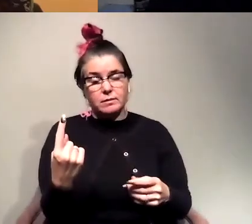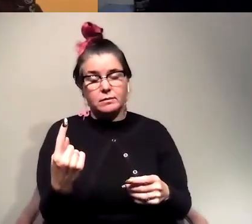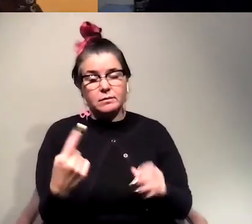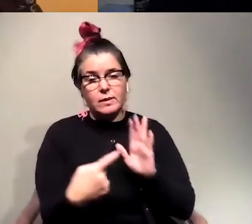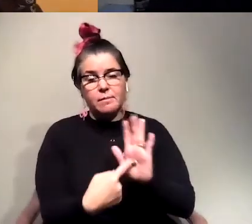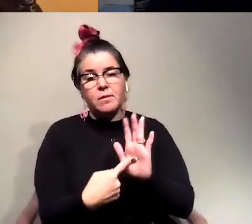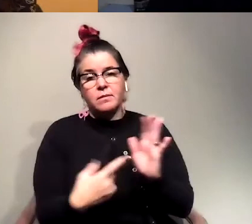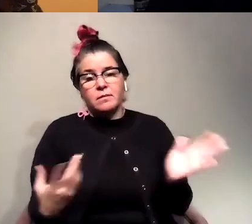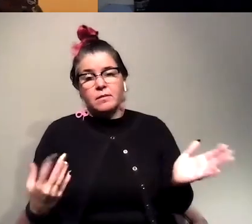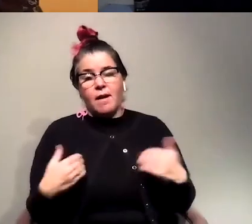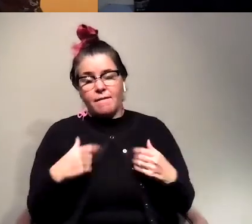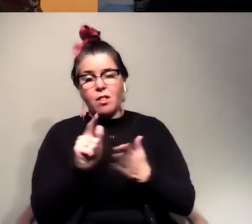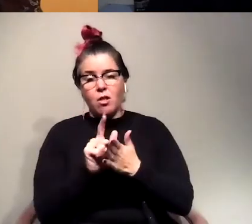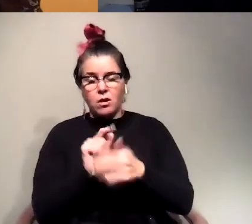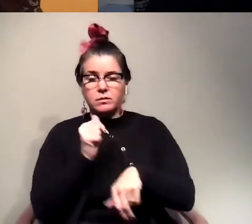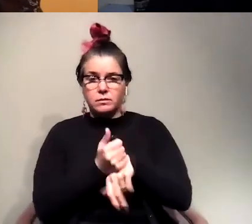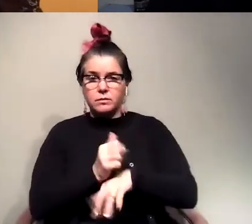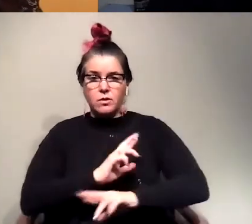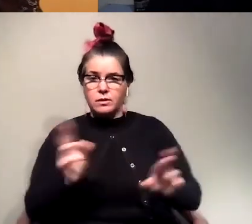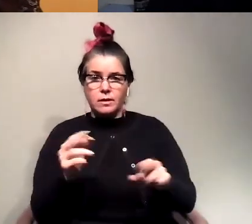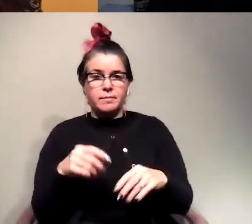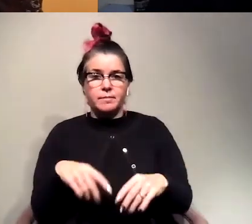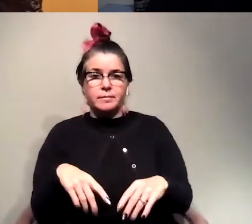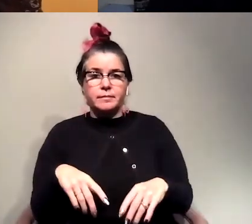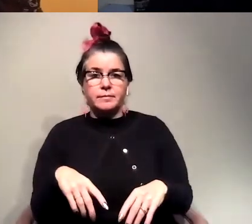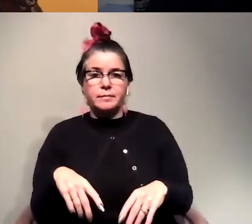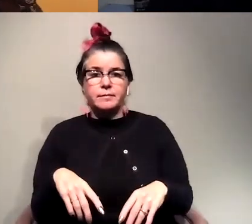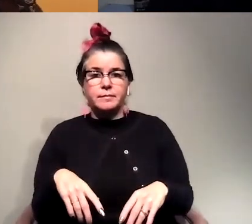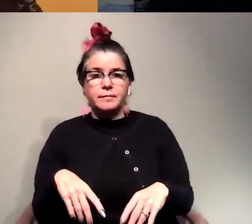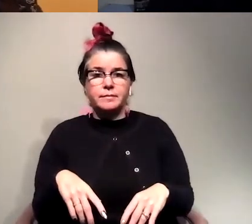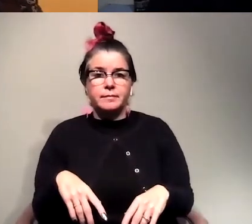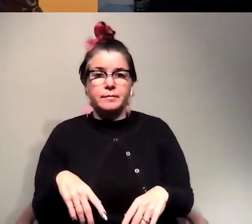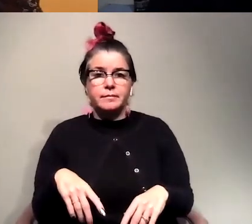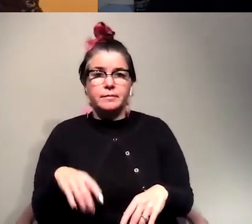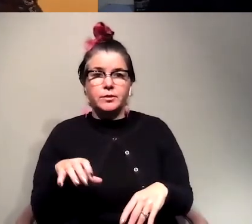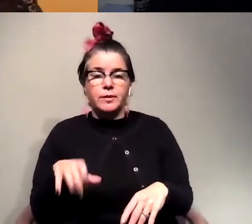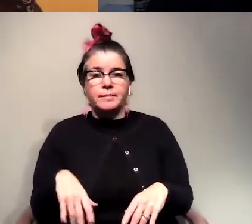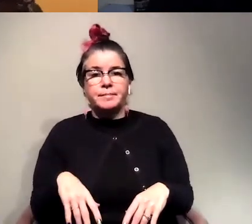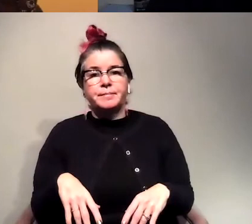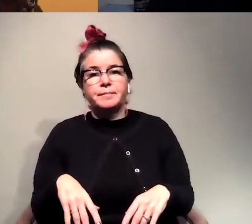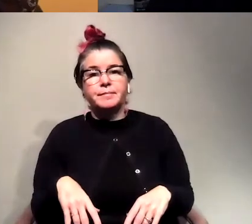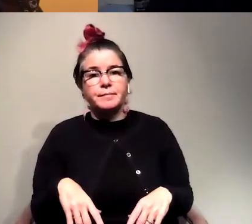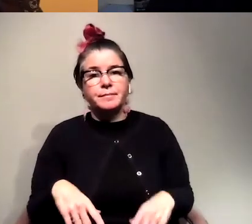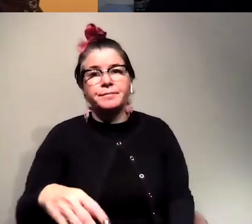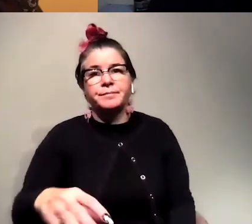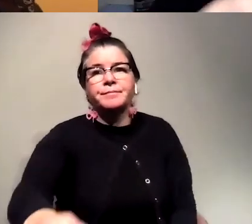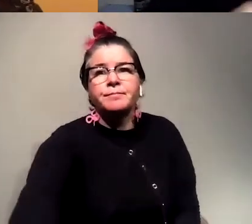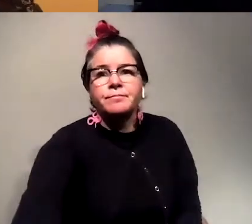have laws that are already being passed to limit what you can do with AI and the kinds of harms that it can